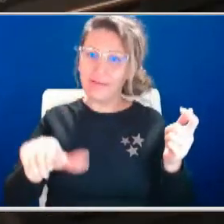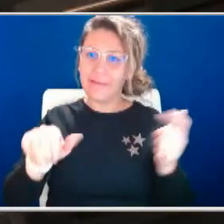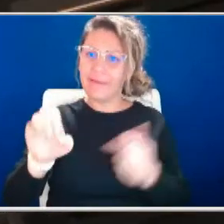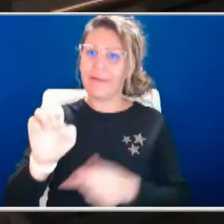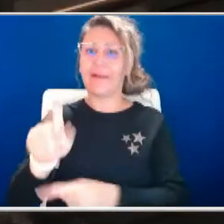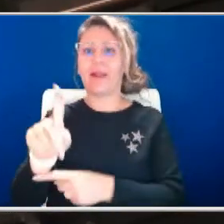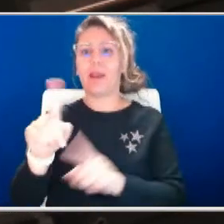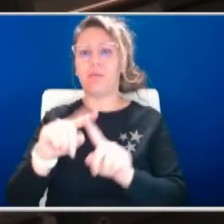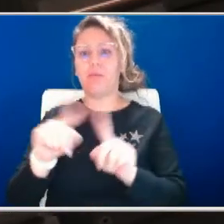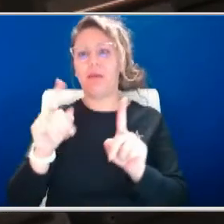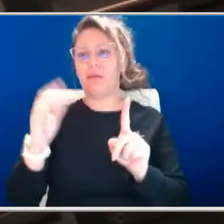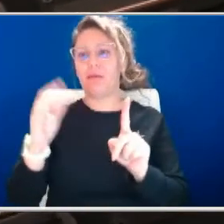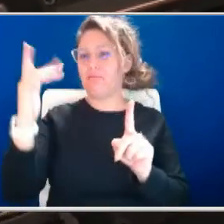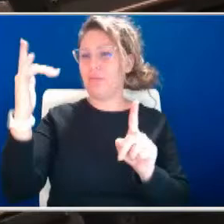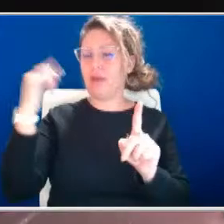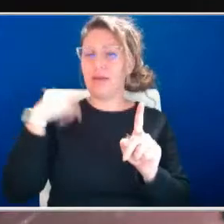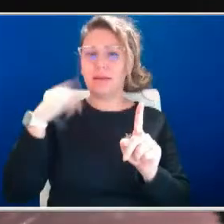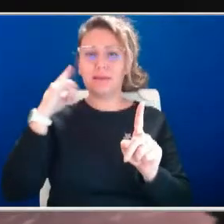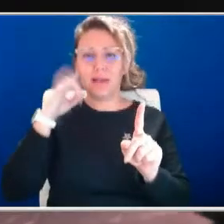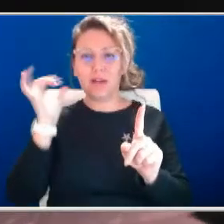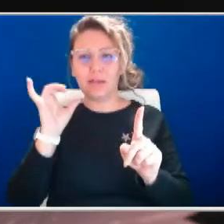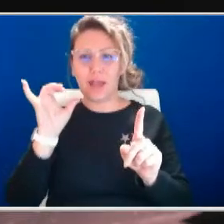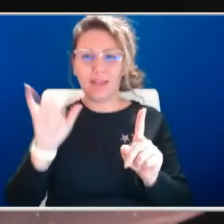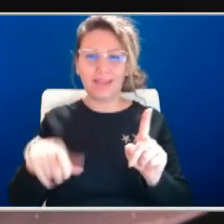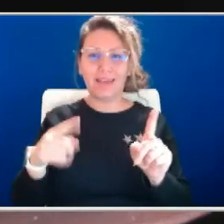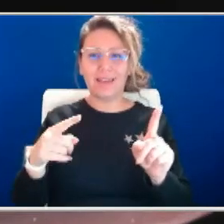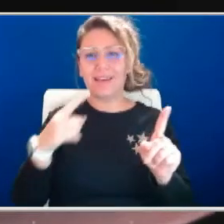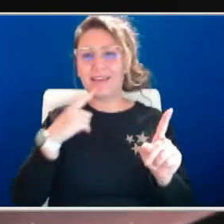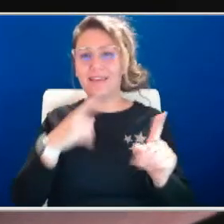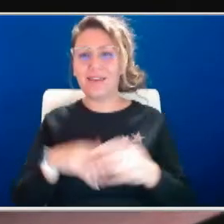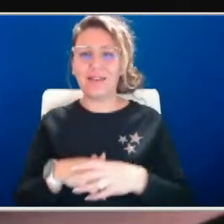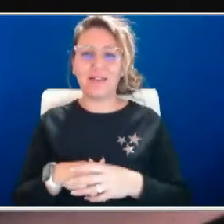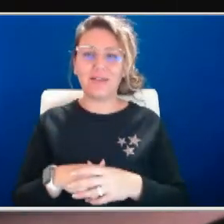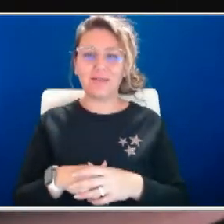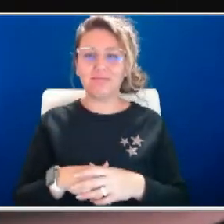day, he sounded more like this.